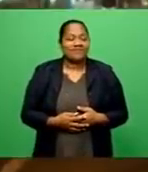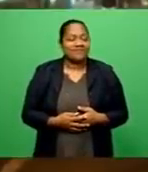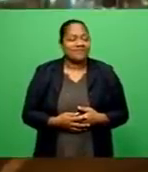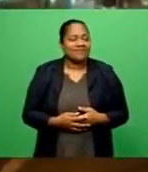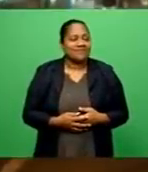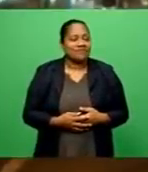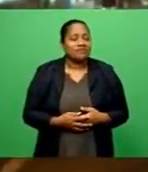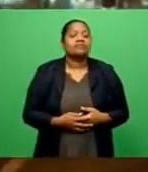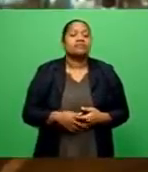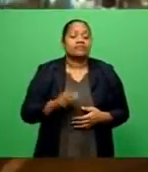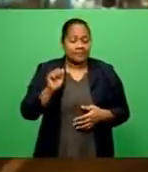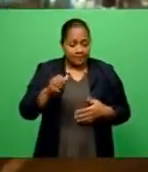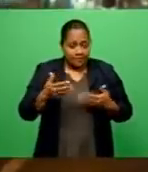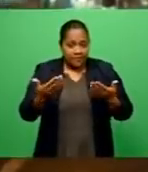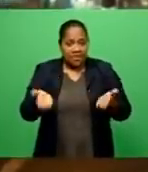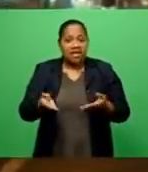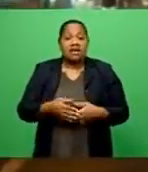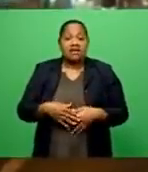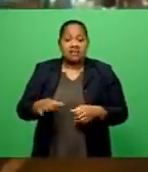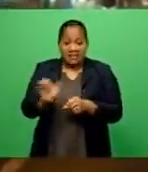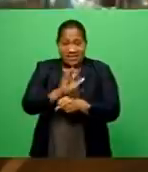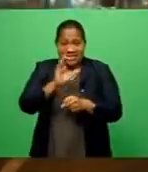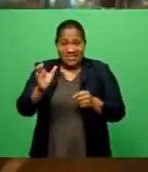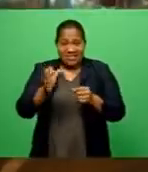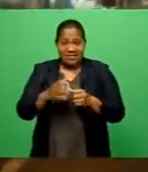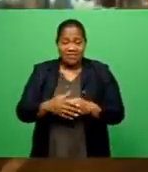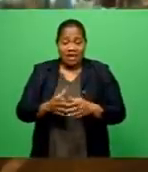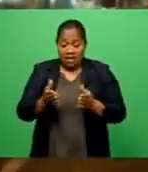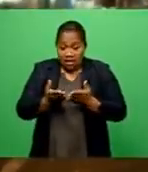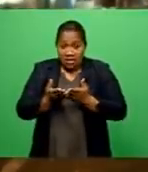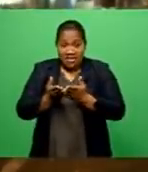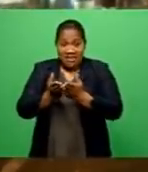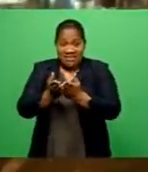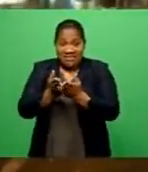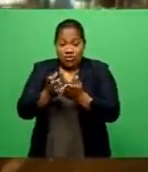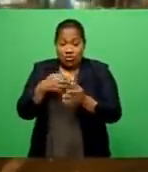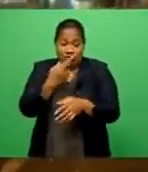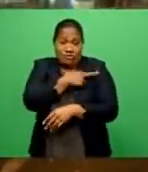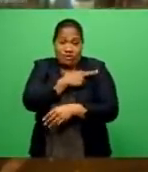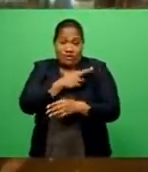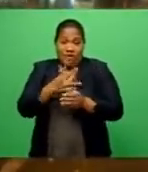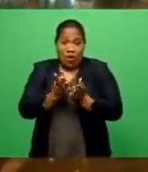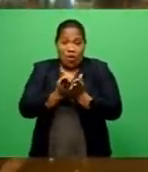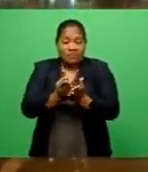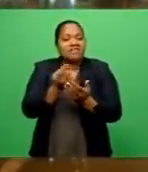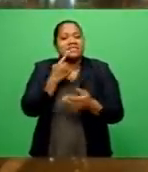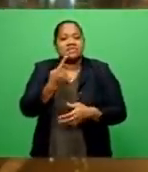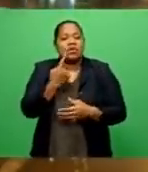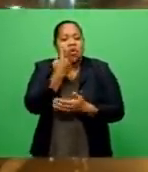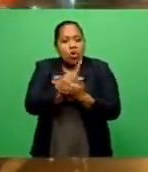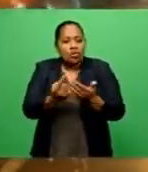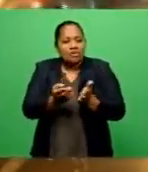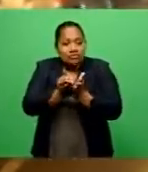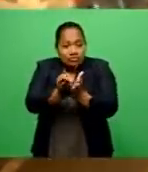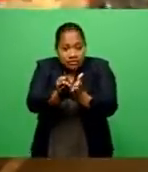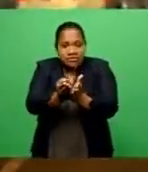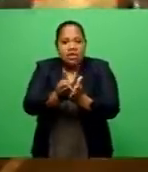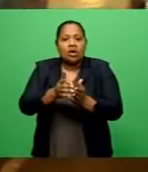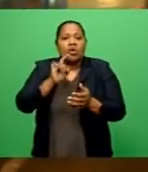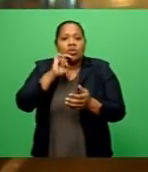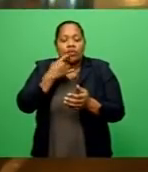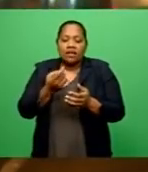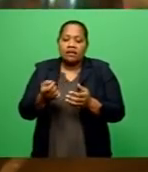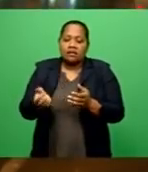Edwin, the Maritime Safety Authority of Fiji has made it abundantly clear that only ship or vessels that will be carrying emergency